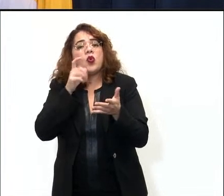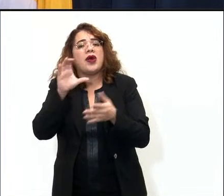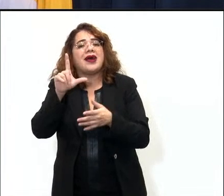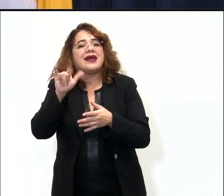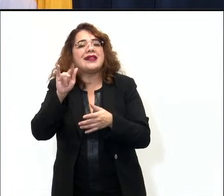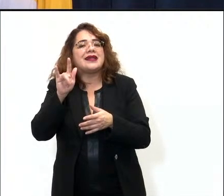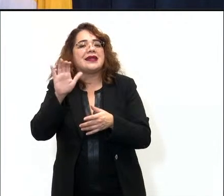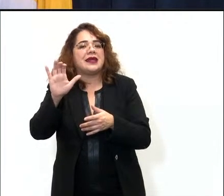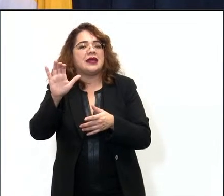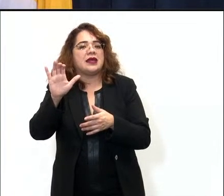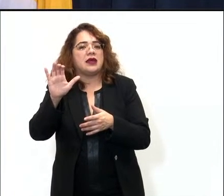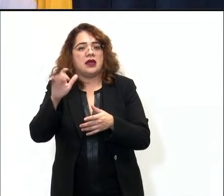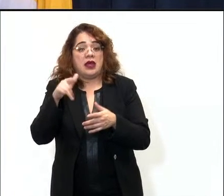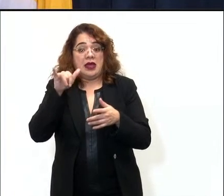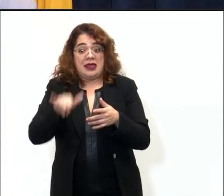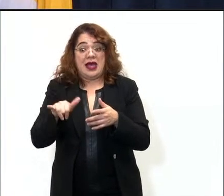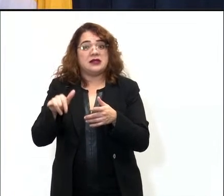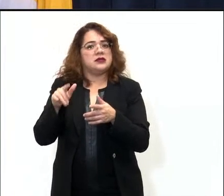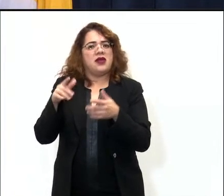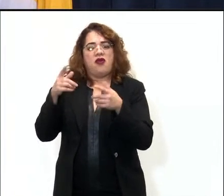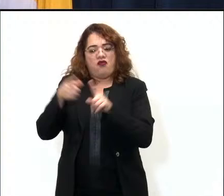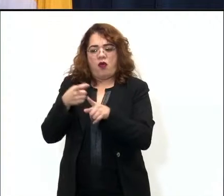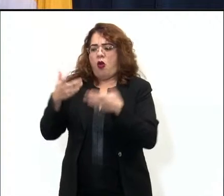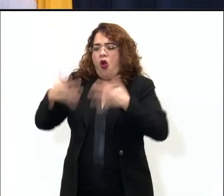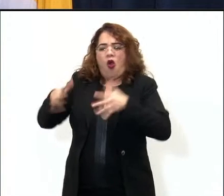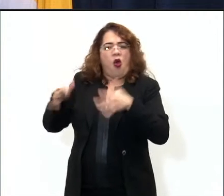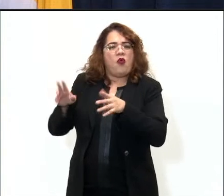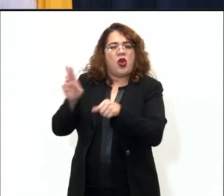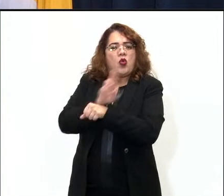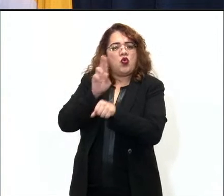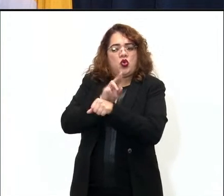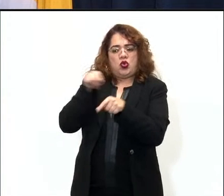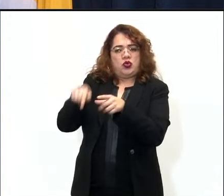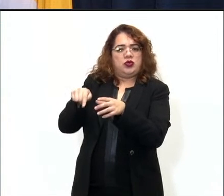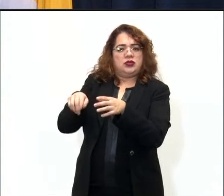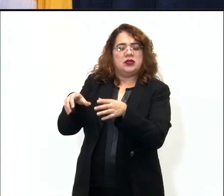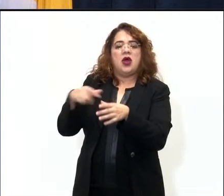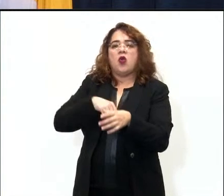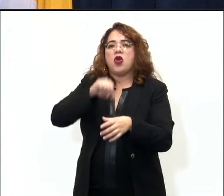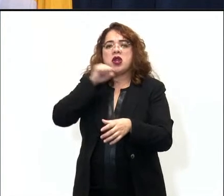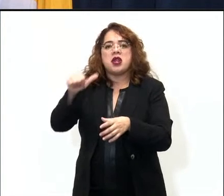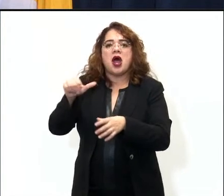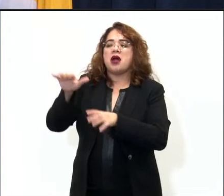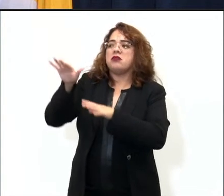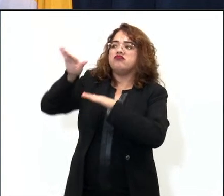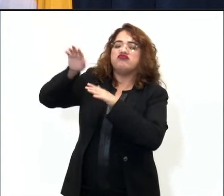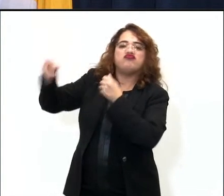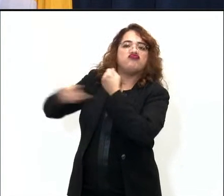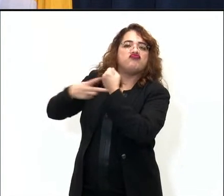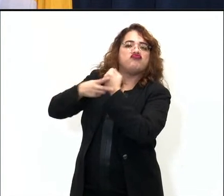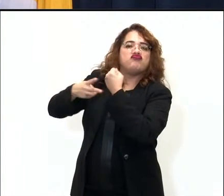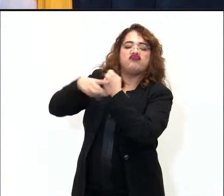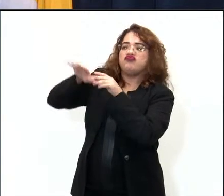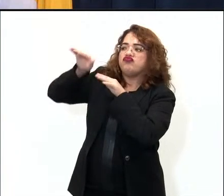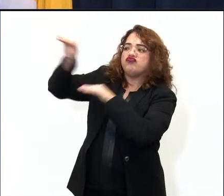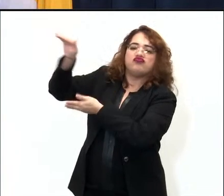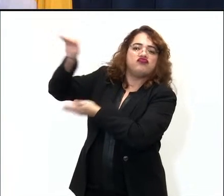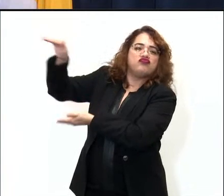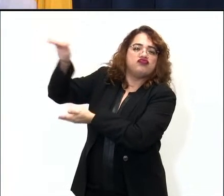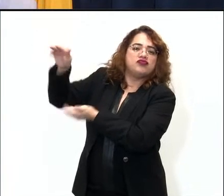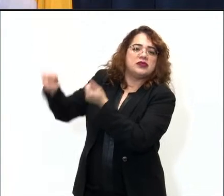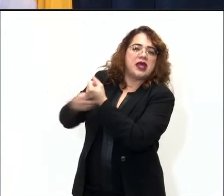So we don't see anything as a stockpiling or surplus. We see it